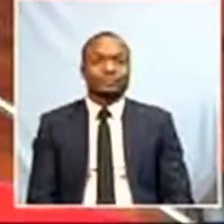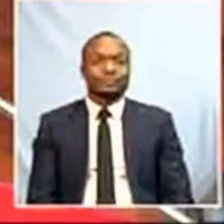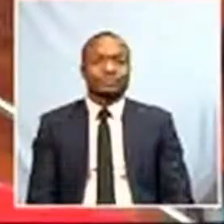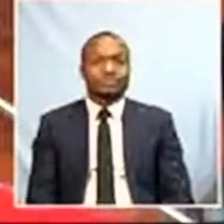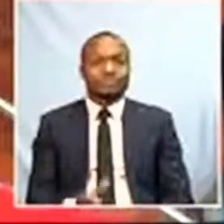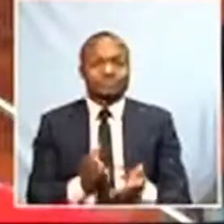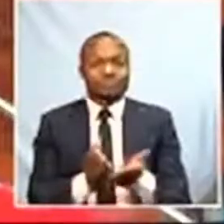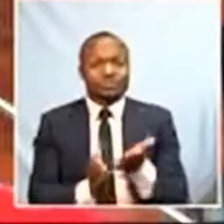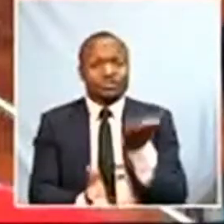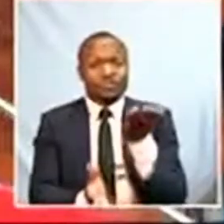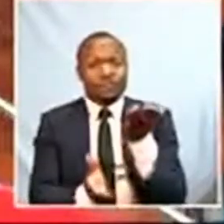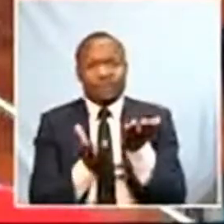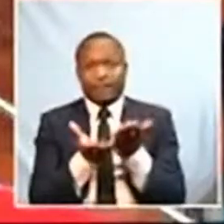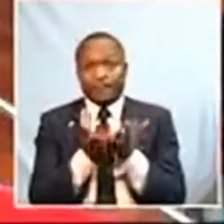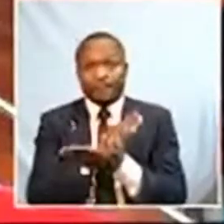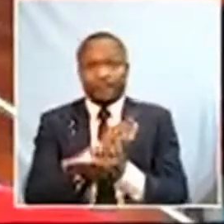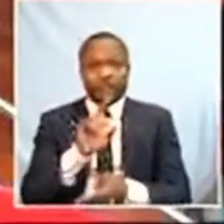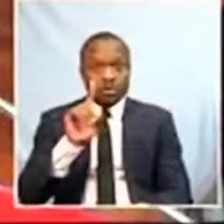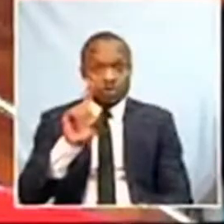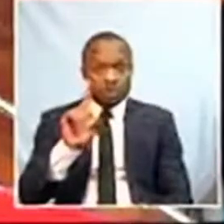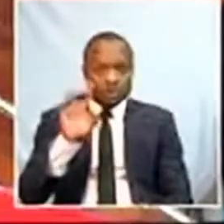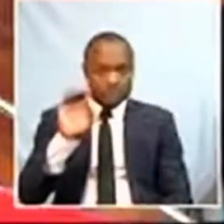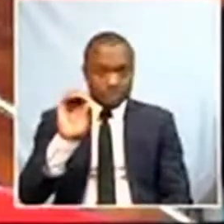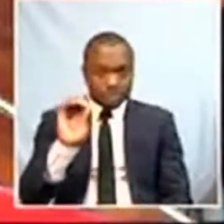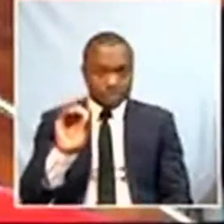on page 106.